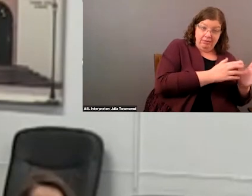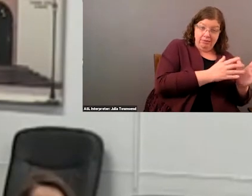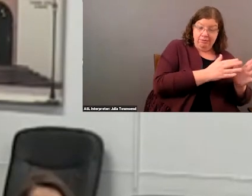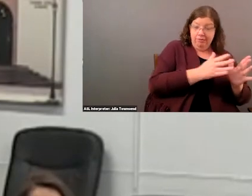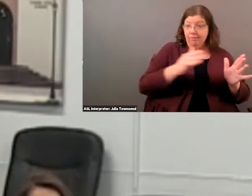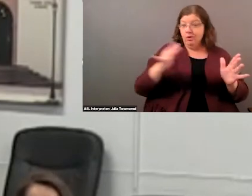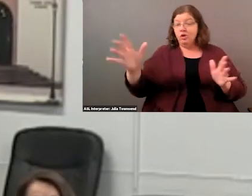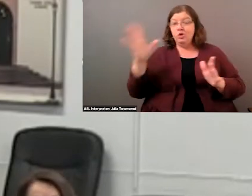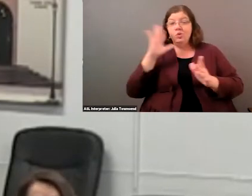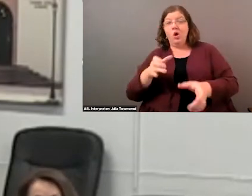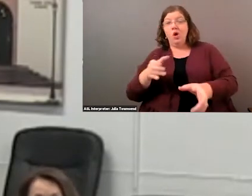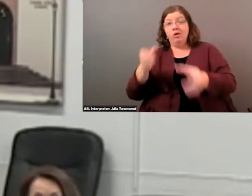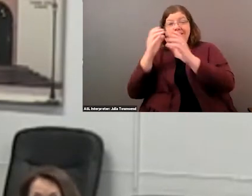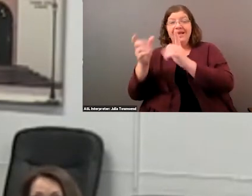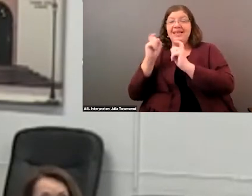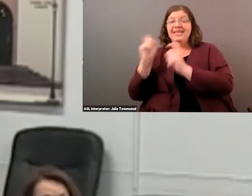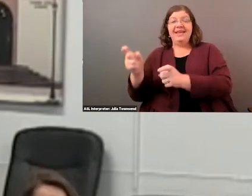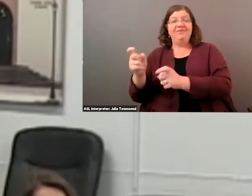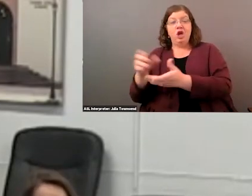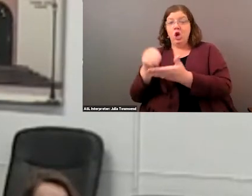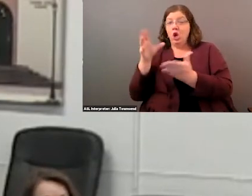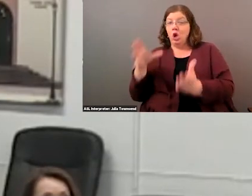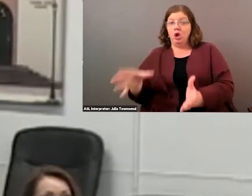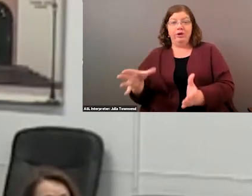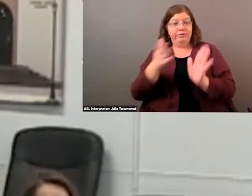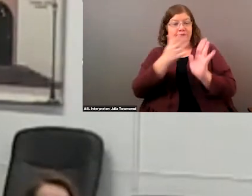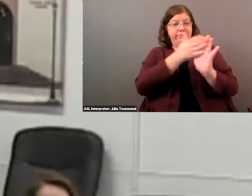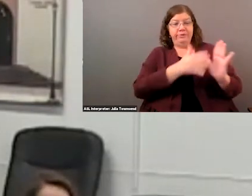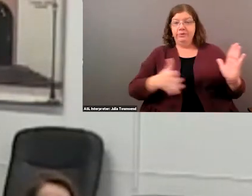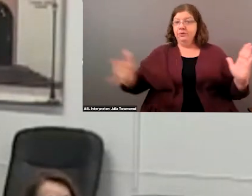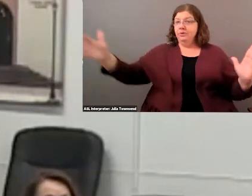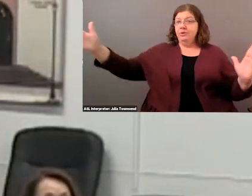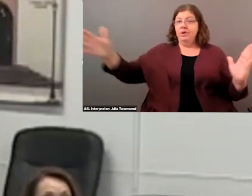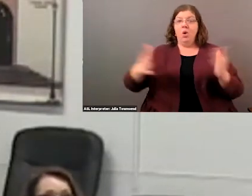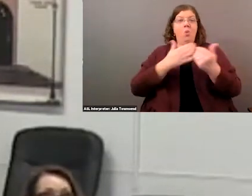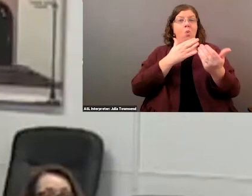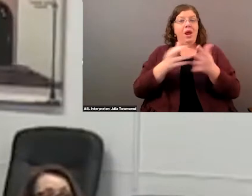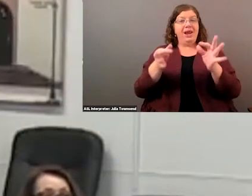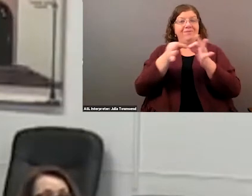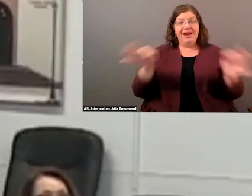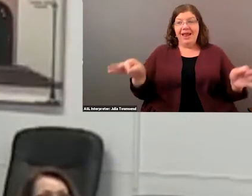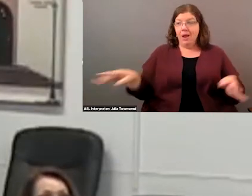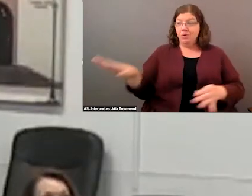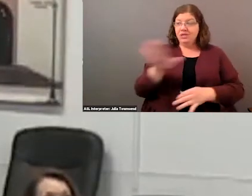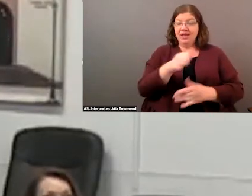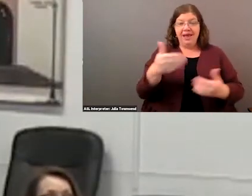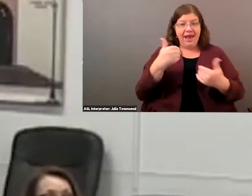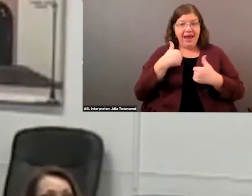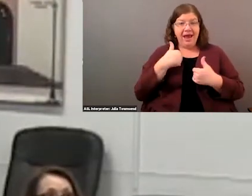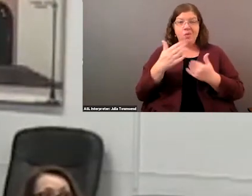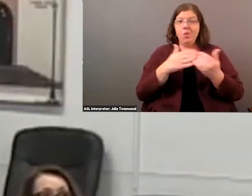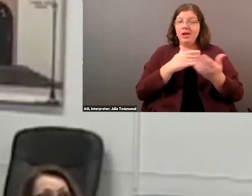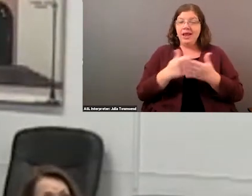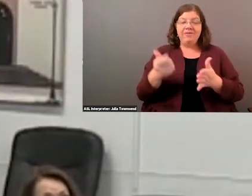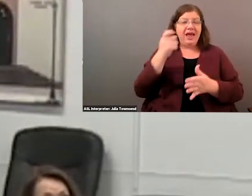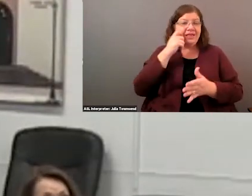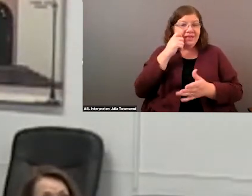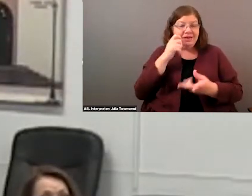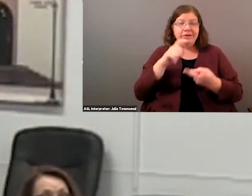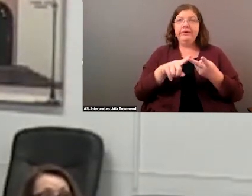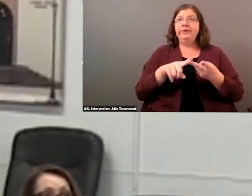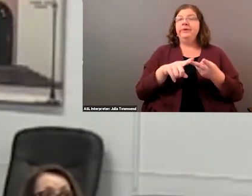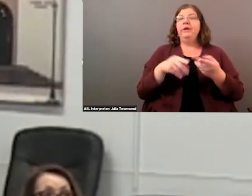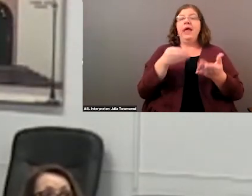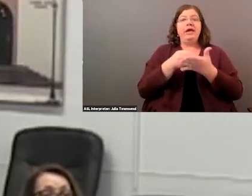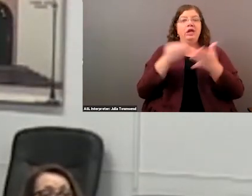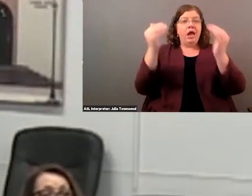language proficiency they are, whatever ethnicity, socioeconomic. These are supposed to be language and literacy experts